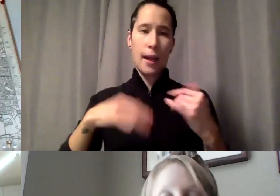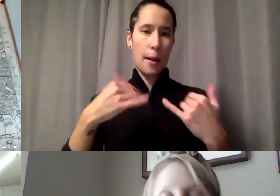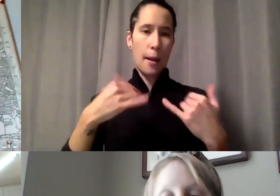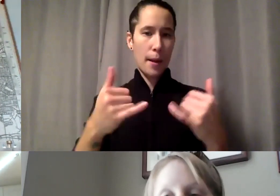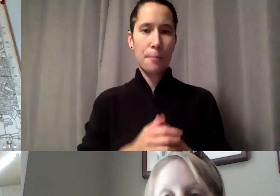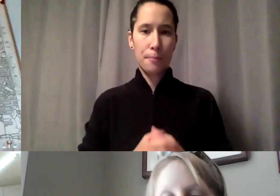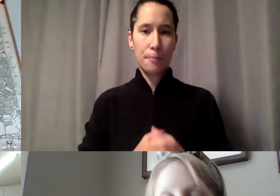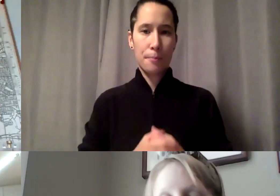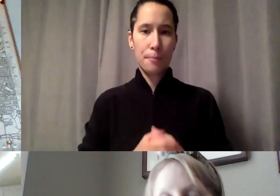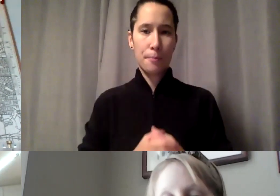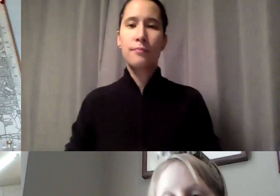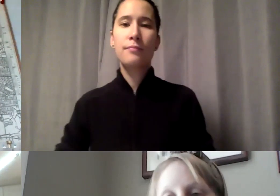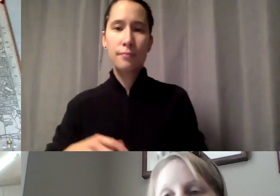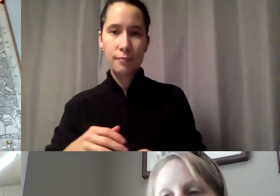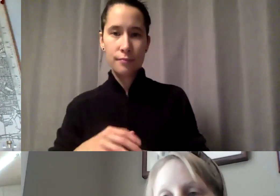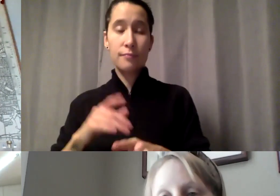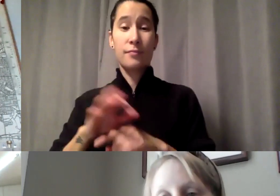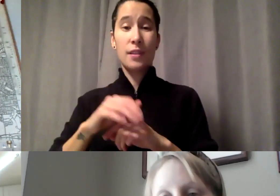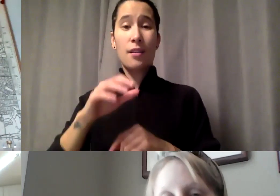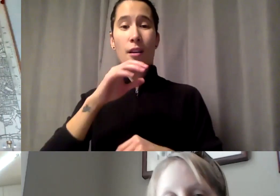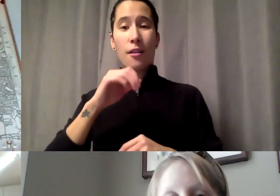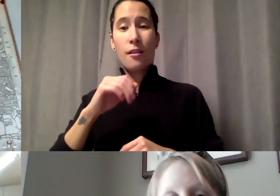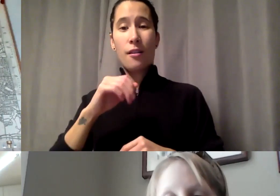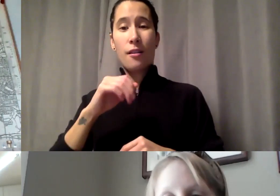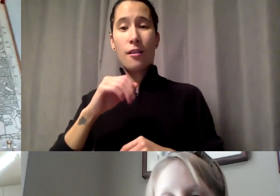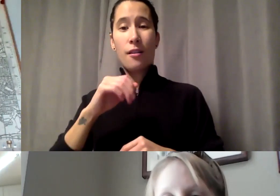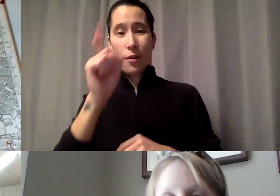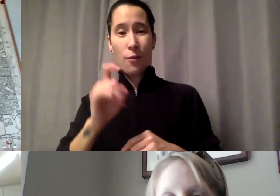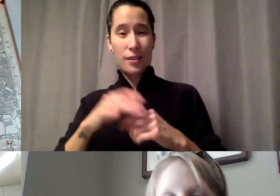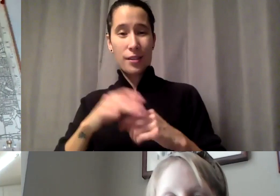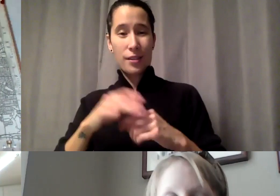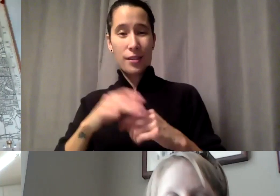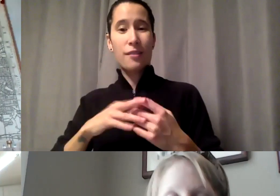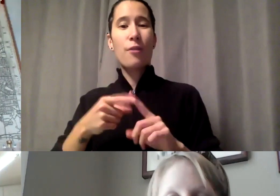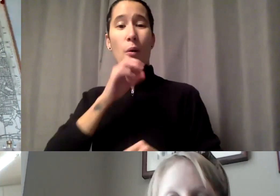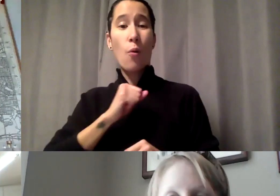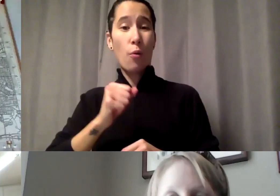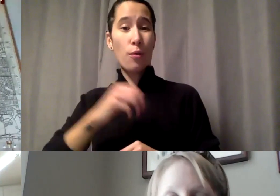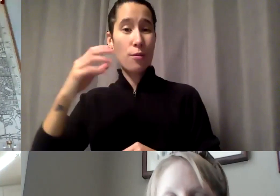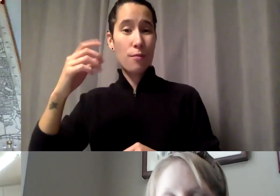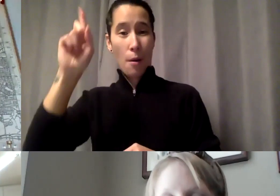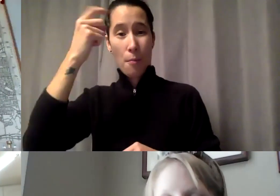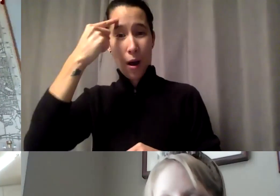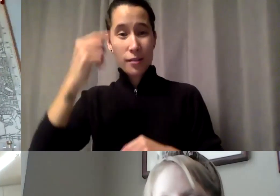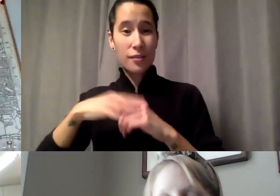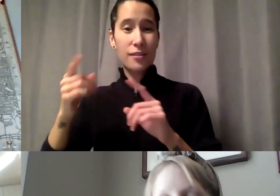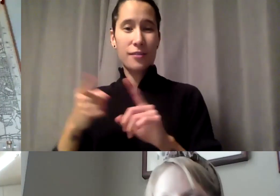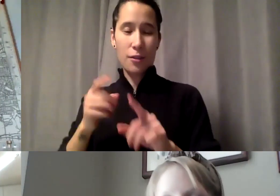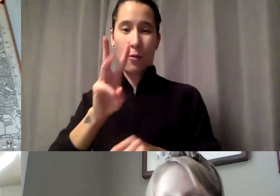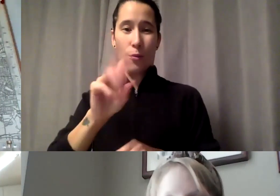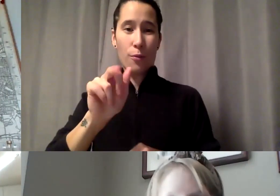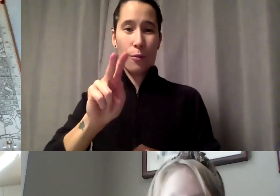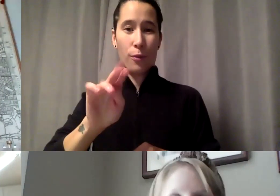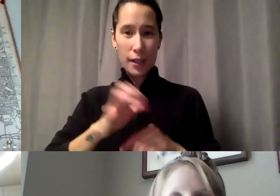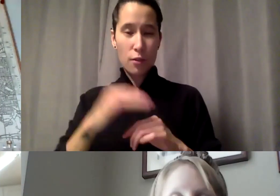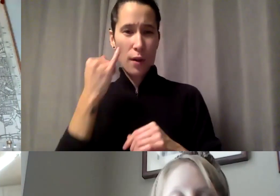saw a question come in from my old boss, Wayne, actually, so I have to ask it. Children playing tennis, so competing at the game of tennis,